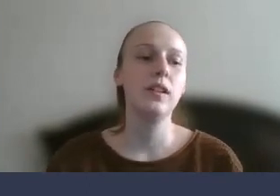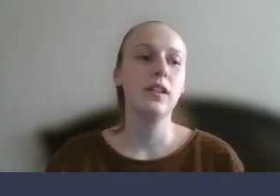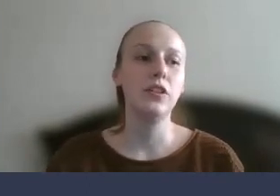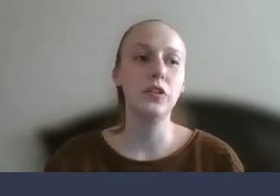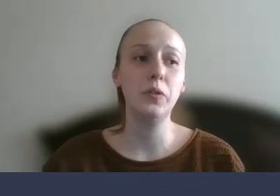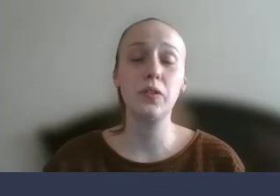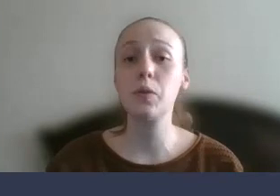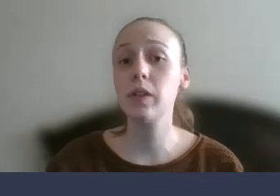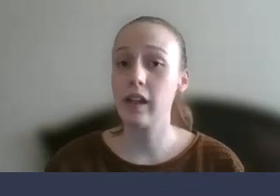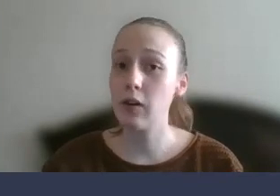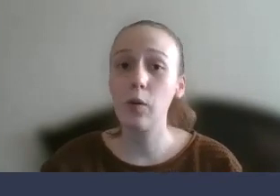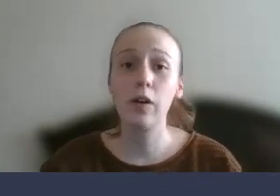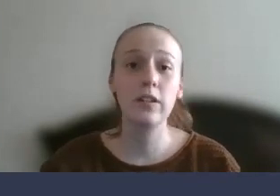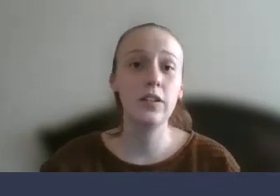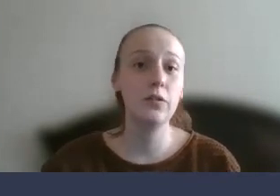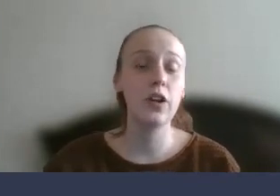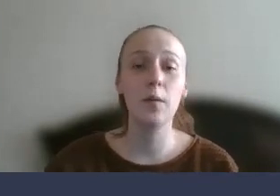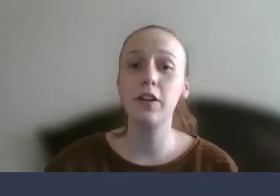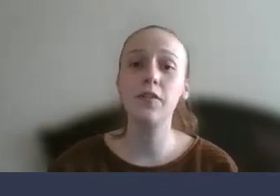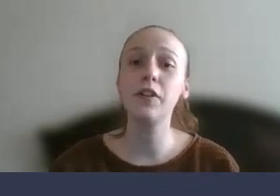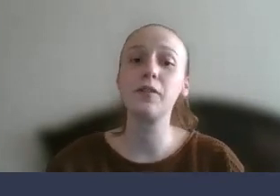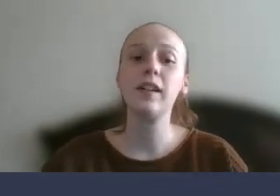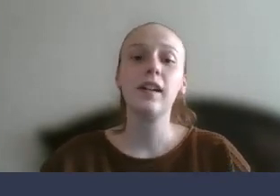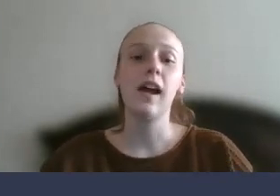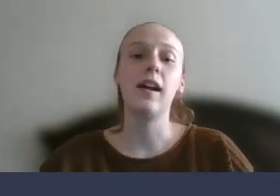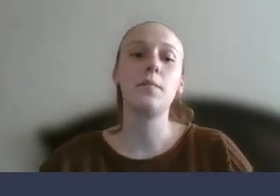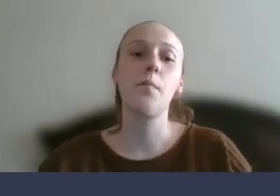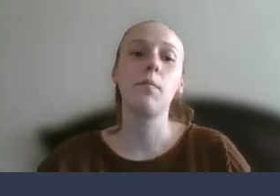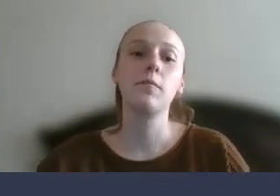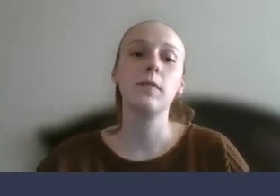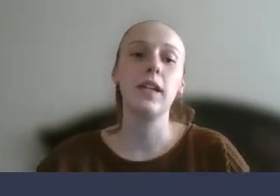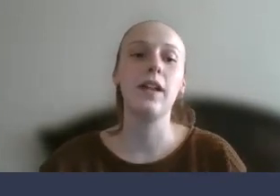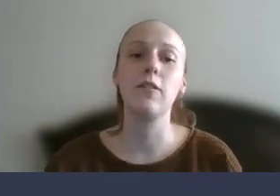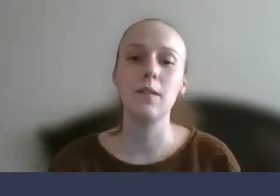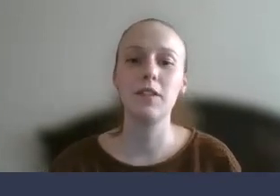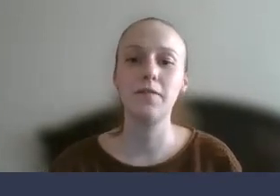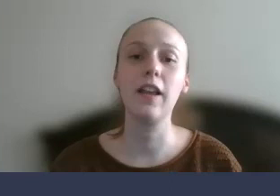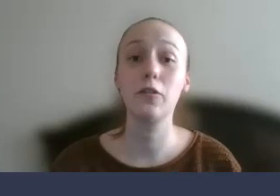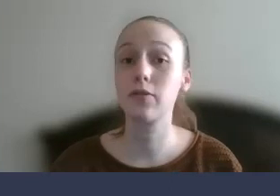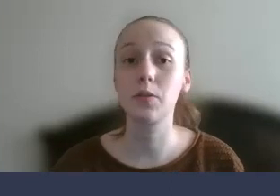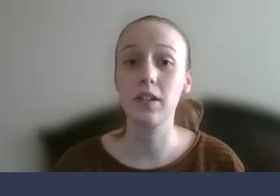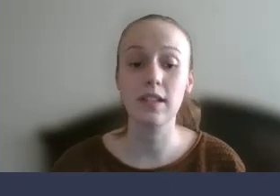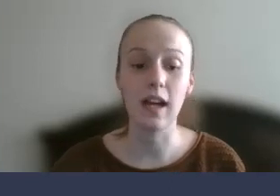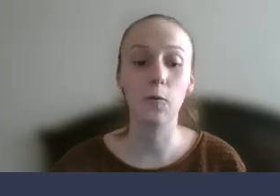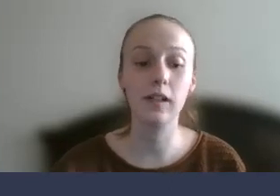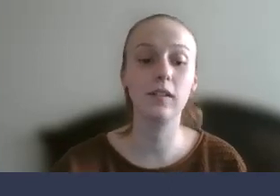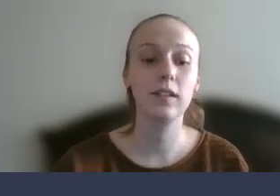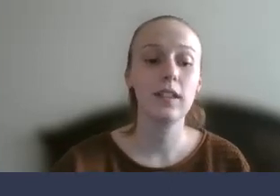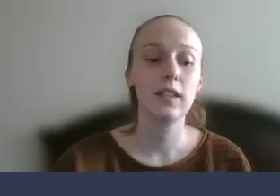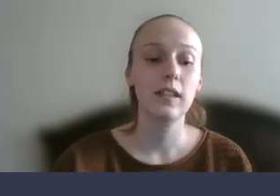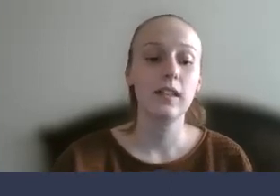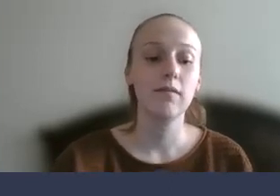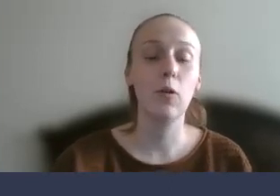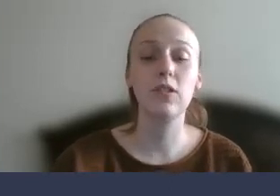to do schooling or to job interview. It allows them to find those resources that